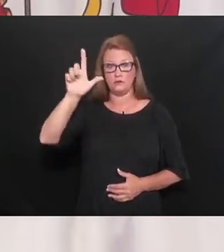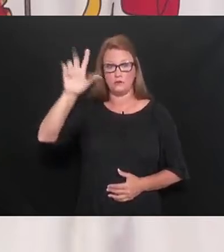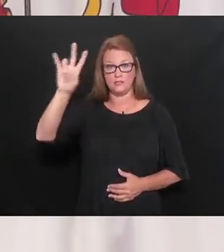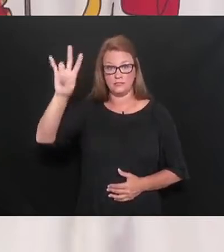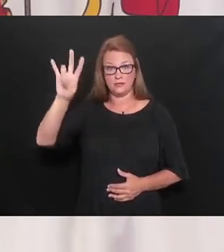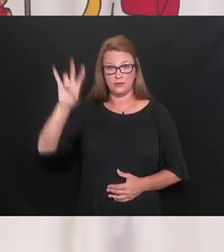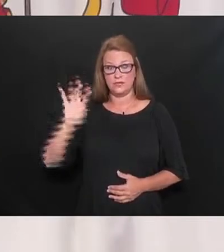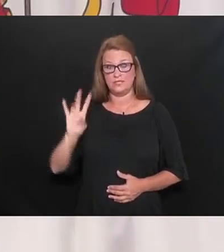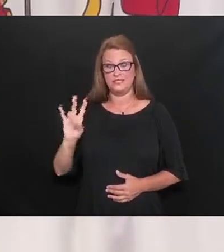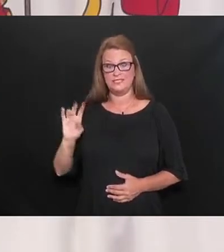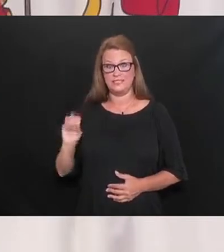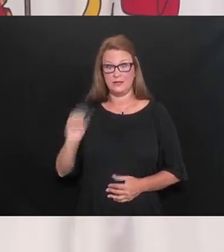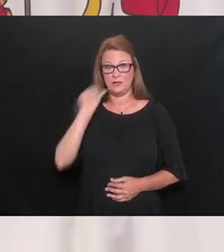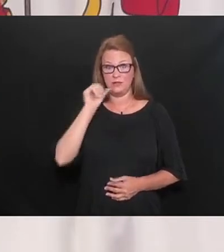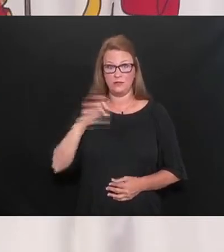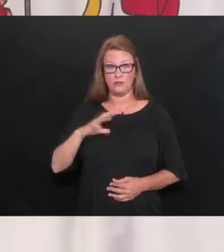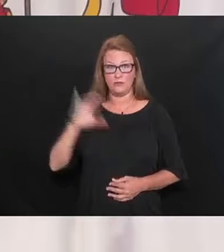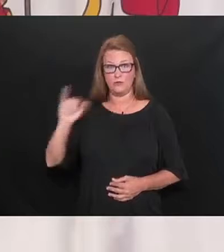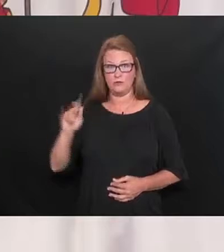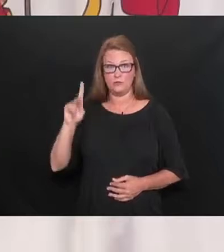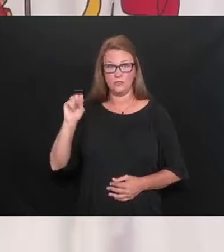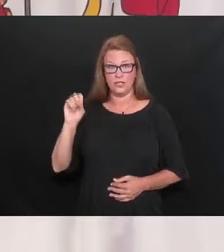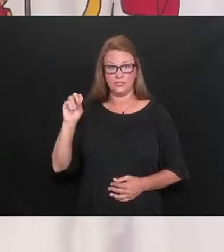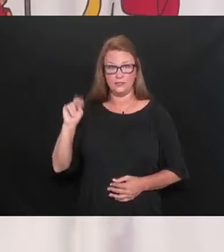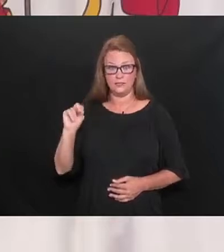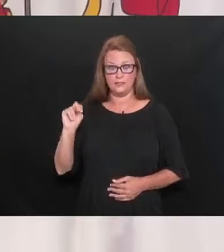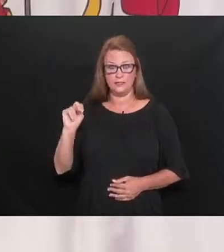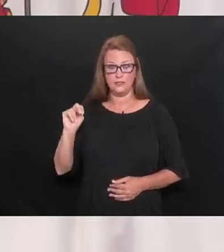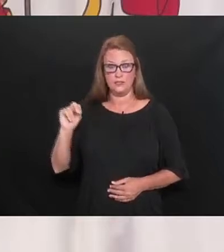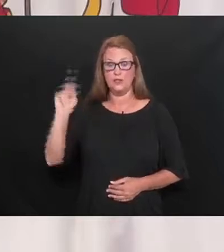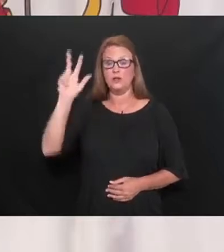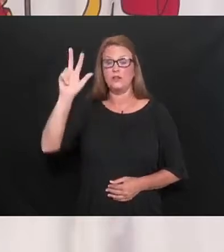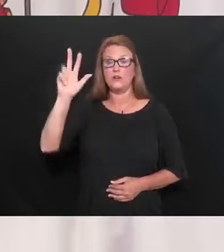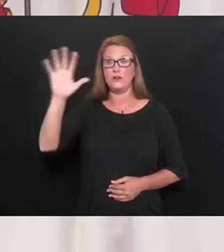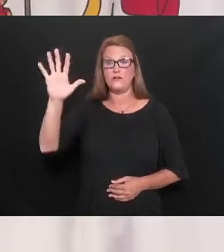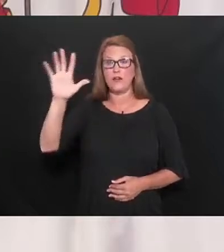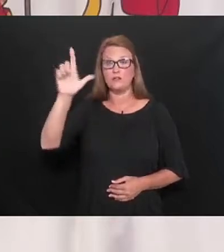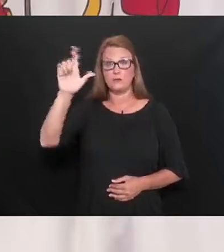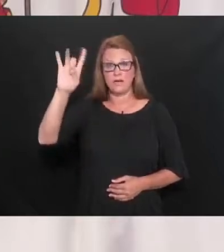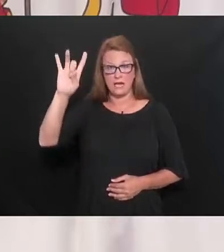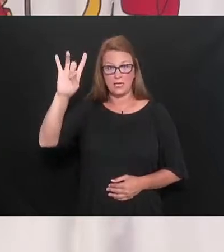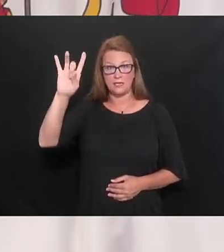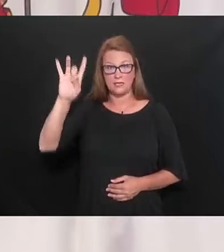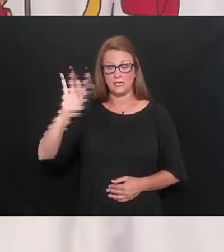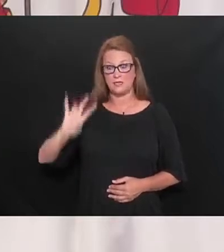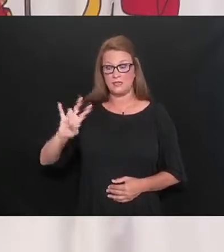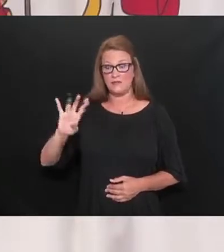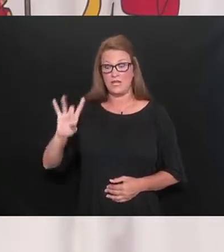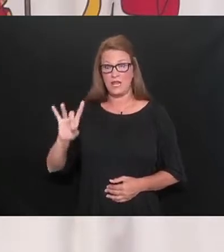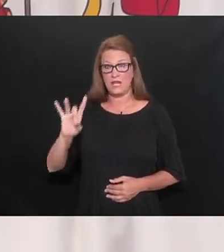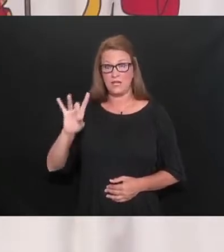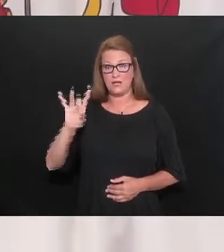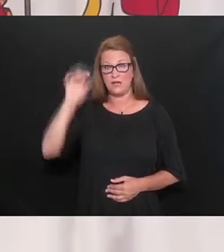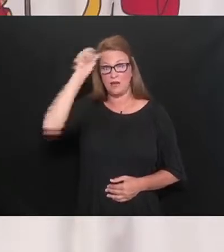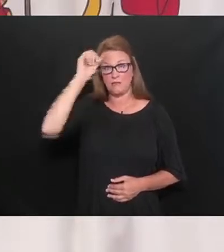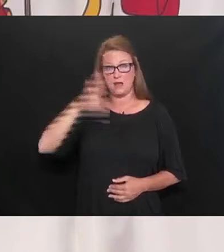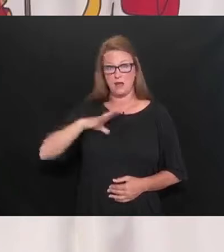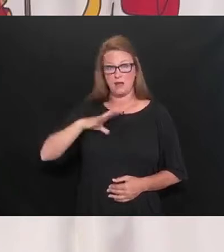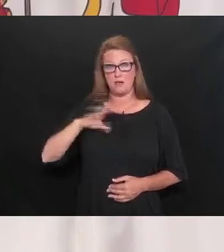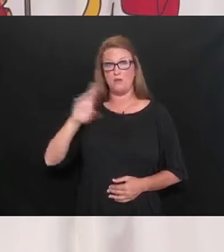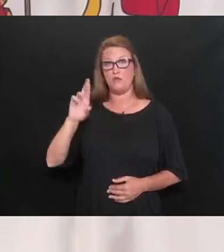death, a 70-year-old female from Jackson County. The 3,528th death, a 78-year-old male from Monroe